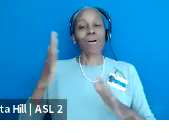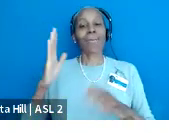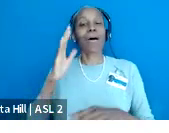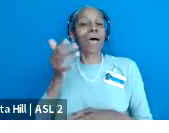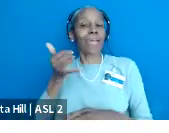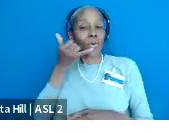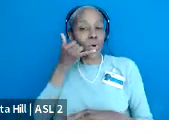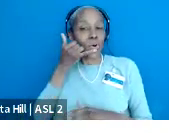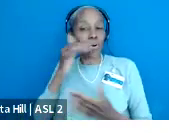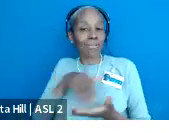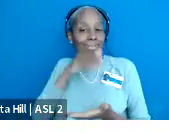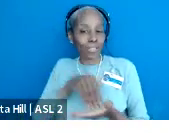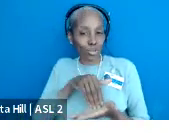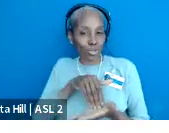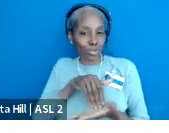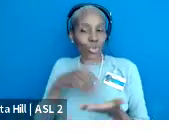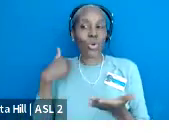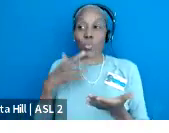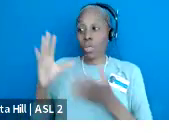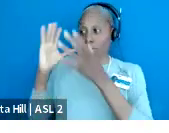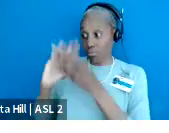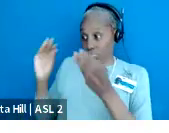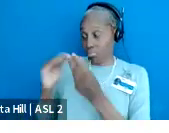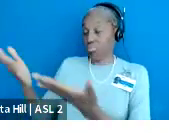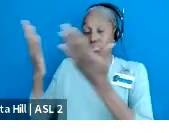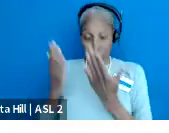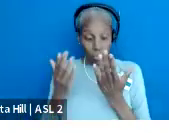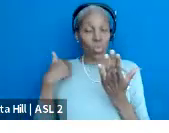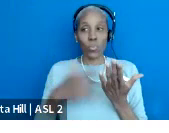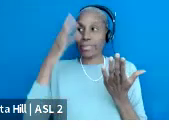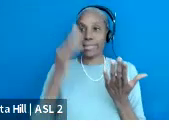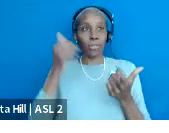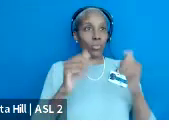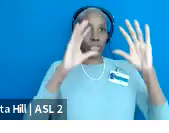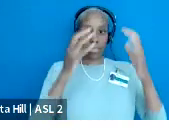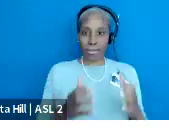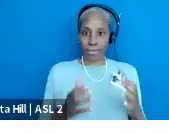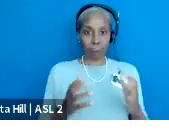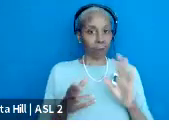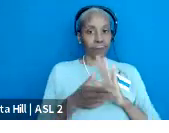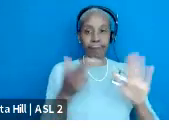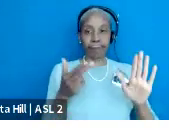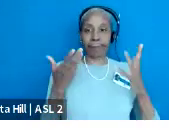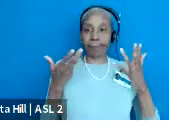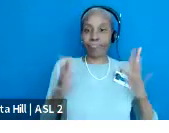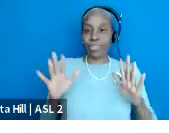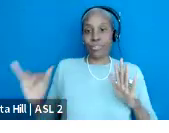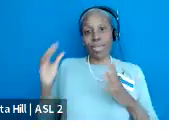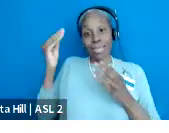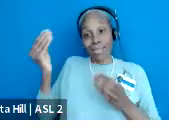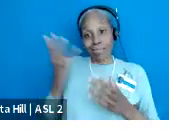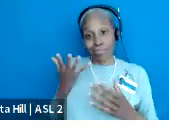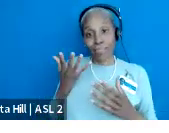to make classifications at face value based on the information that is shared with us. So So we're going to make a classification based on the information that